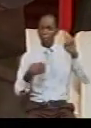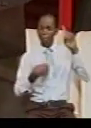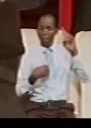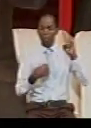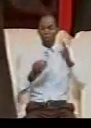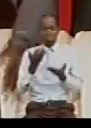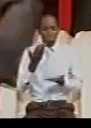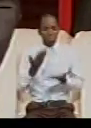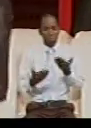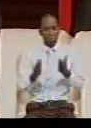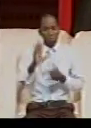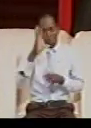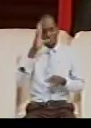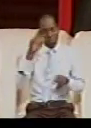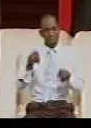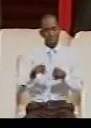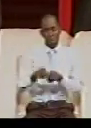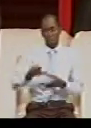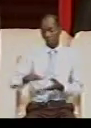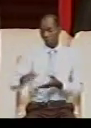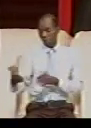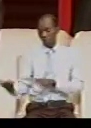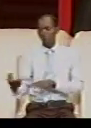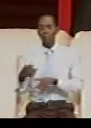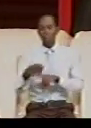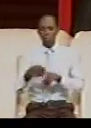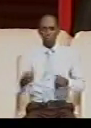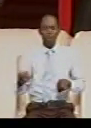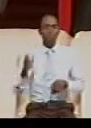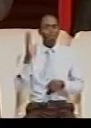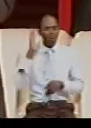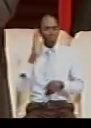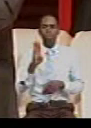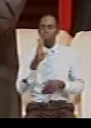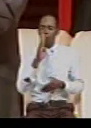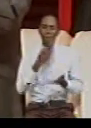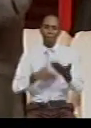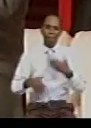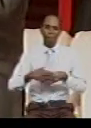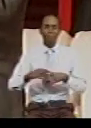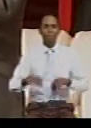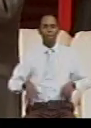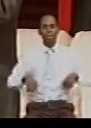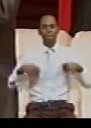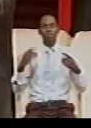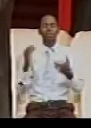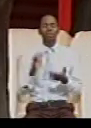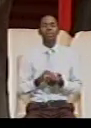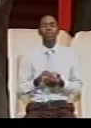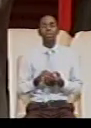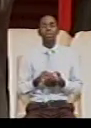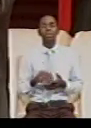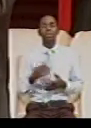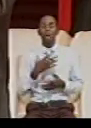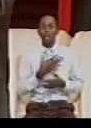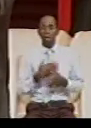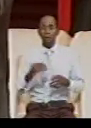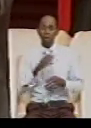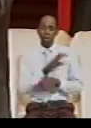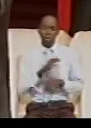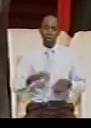again. But he wasn't saying that only for Lazarus. He's saying it for you, that even though you are